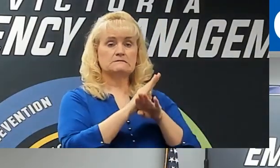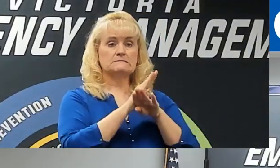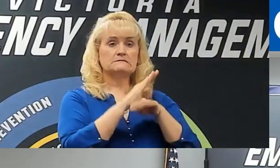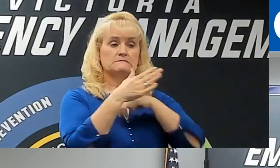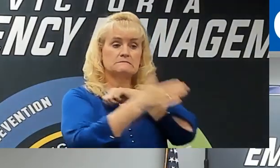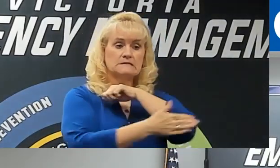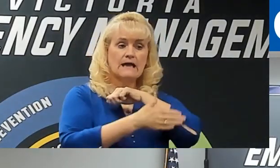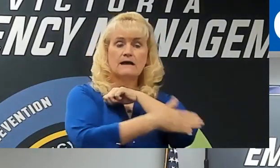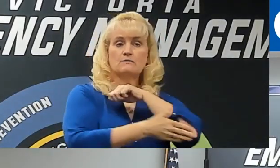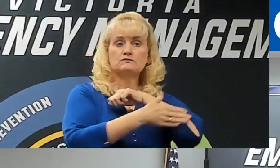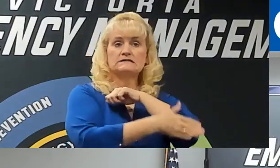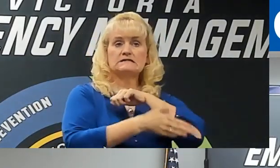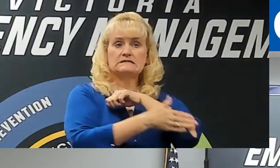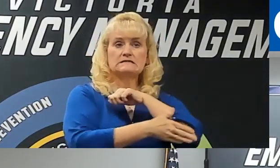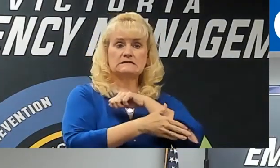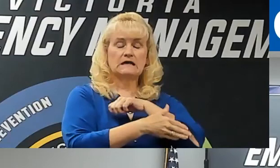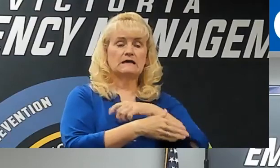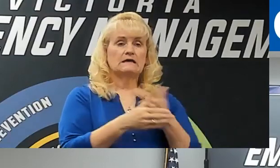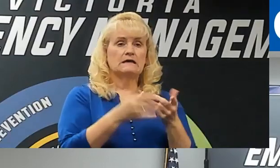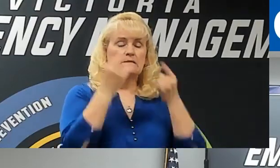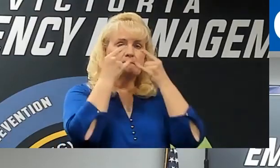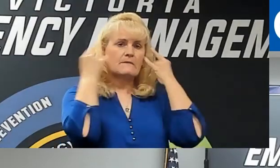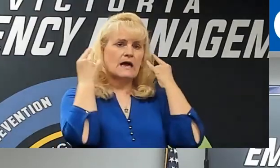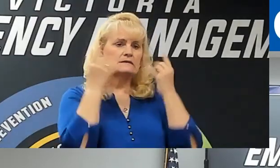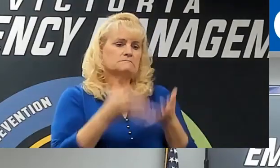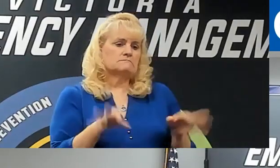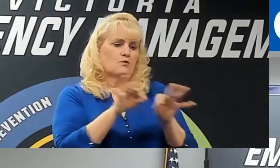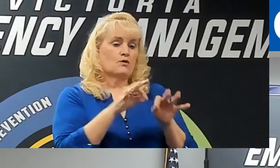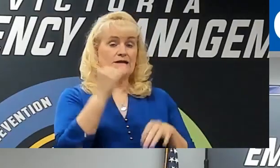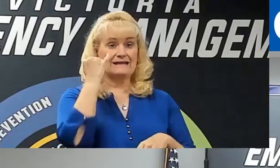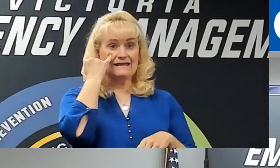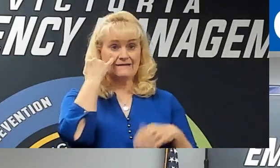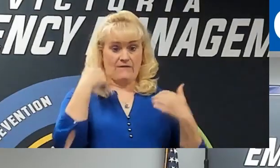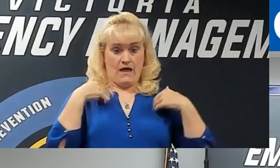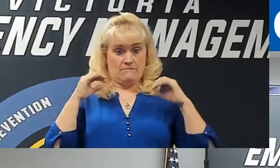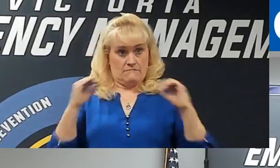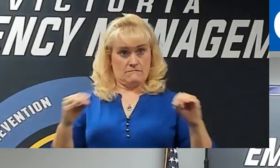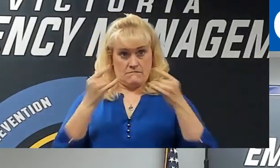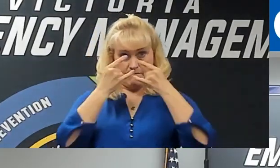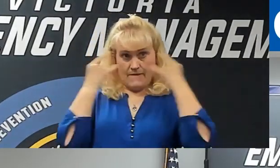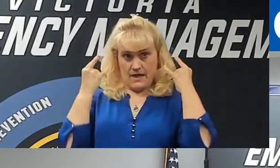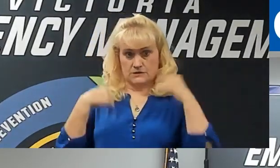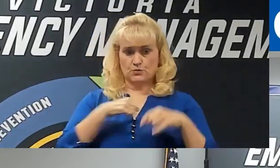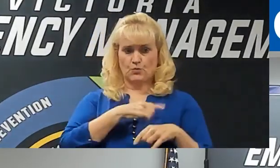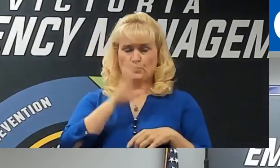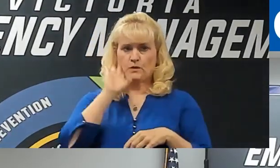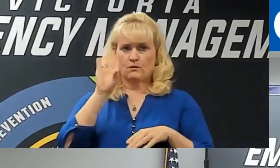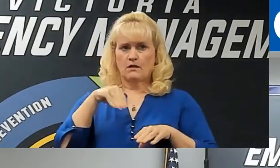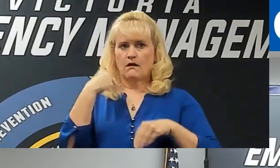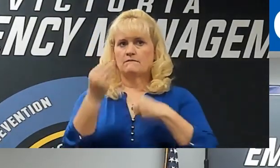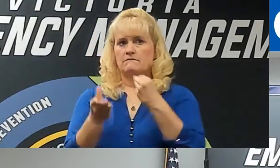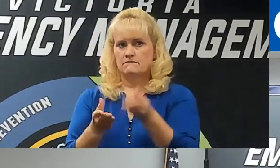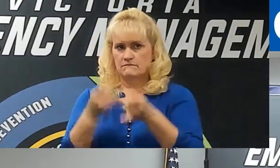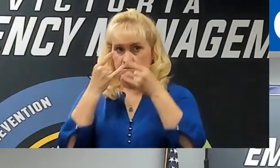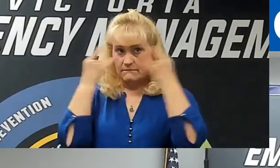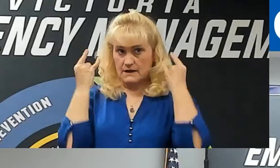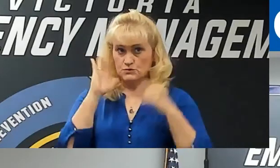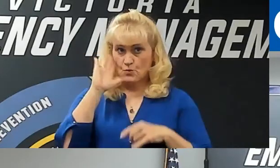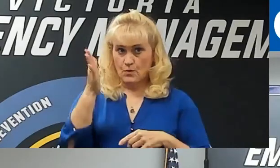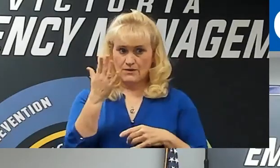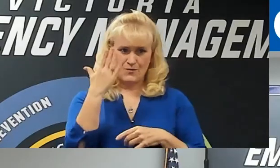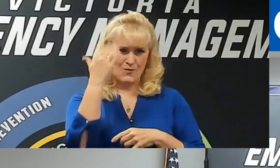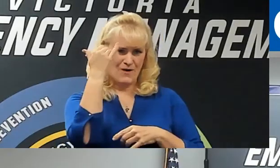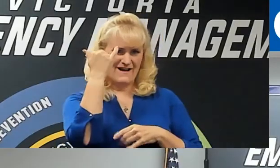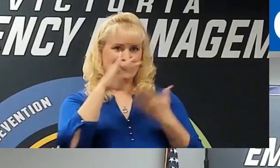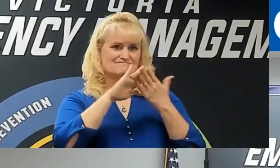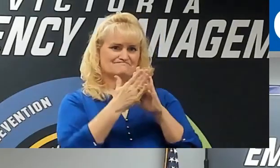offering a mask for those who don't have them in an effort to keep everybody as safe as possible.